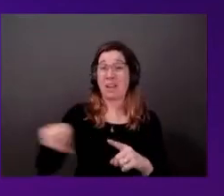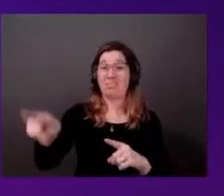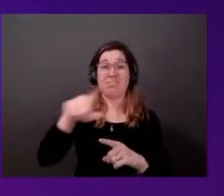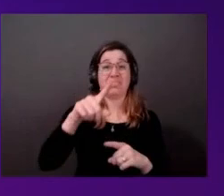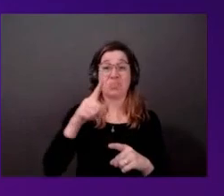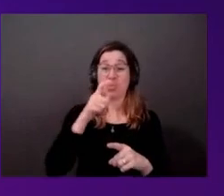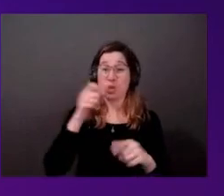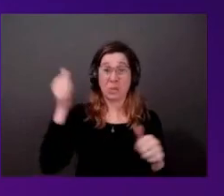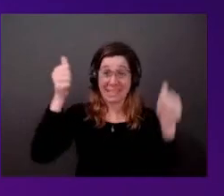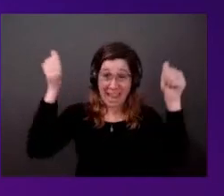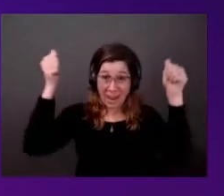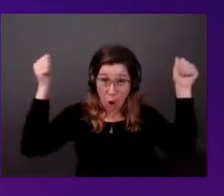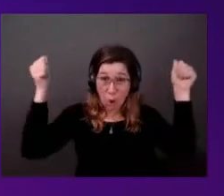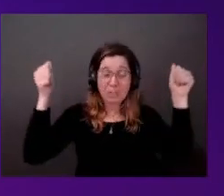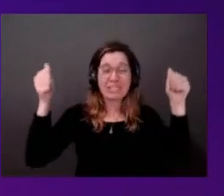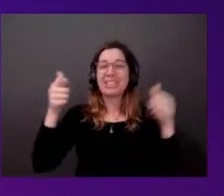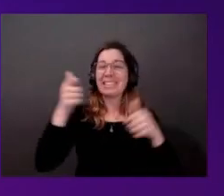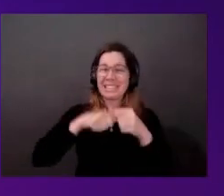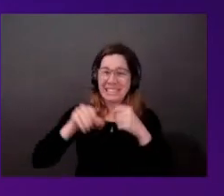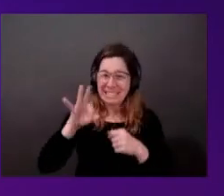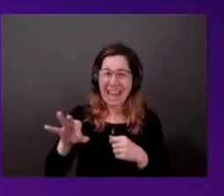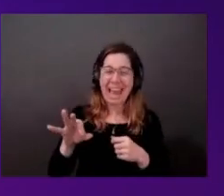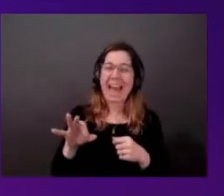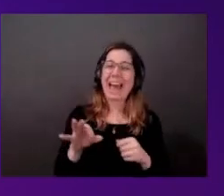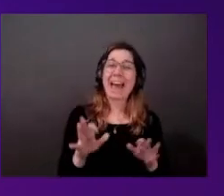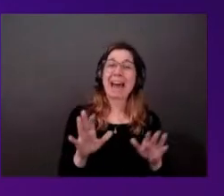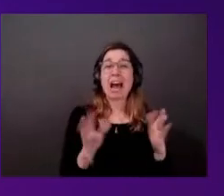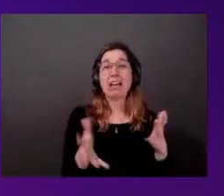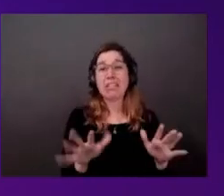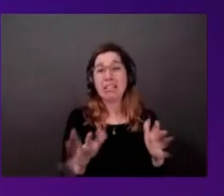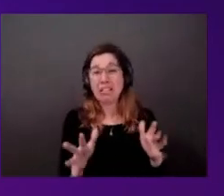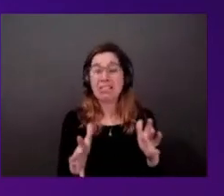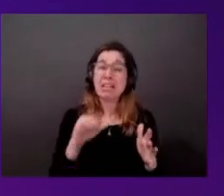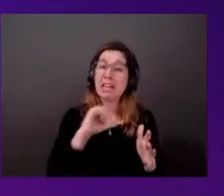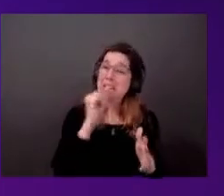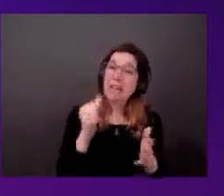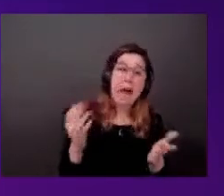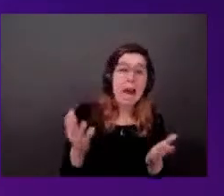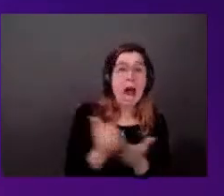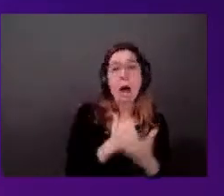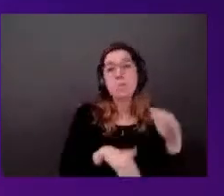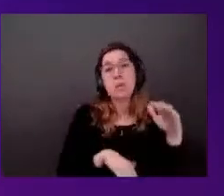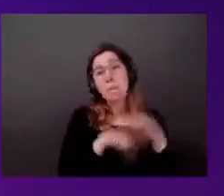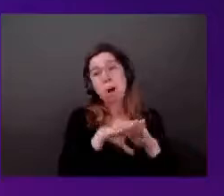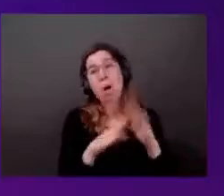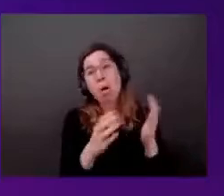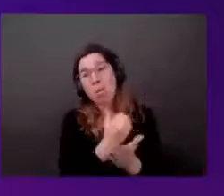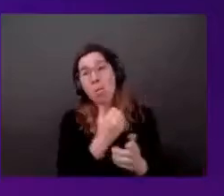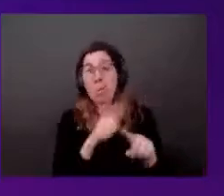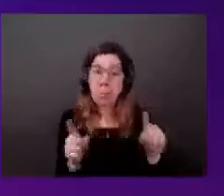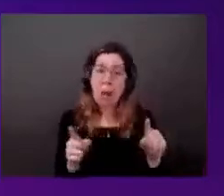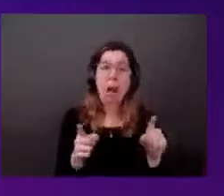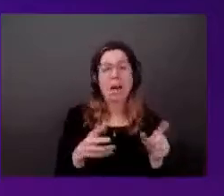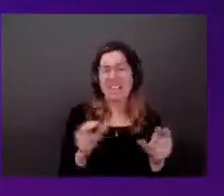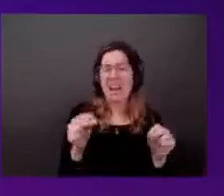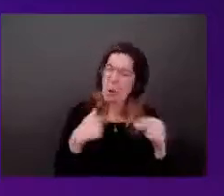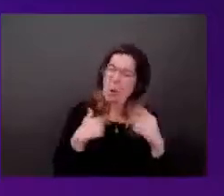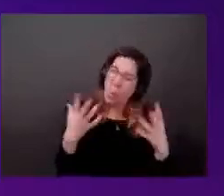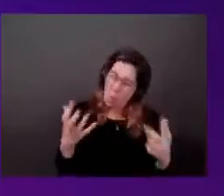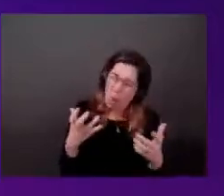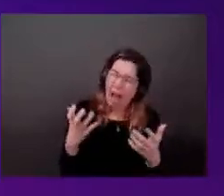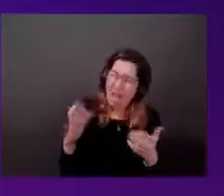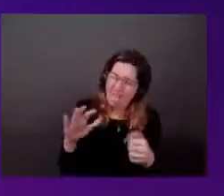maybe sub-optimizing them for specific projects or processes. We like to carry that concept